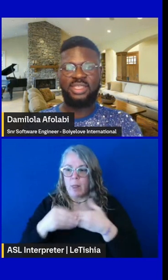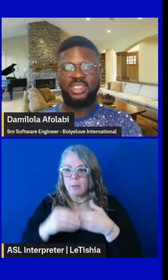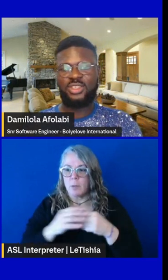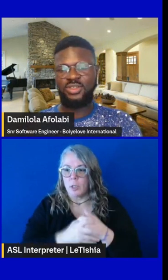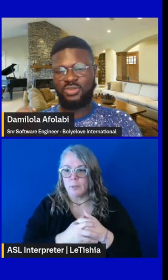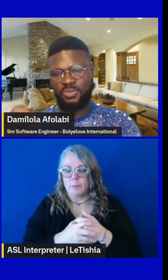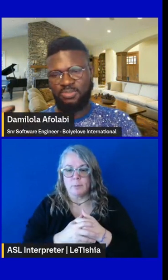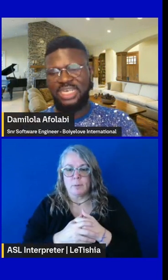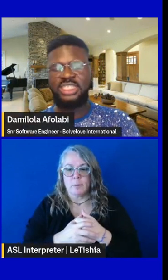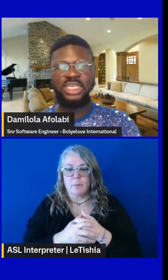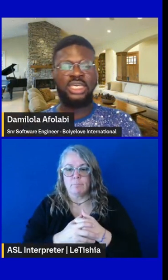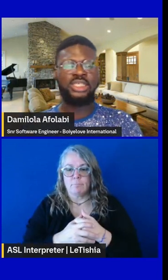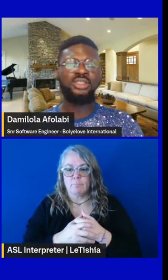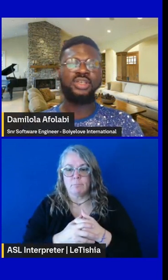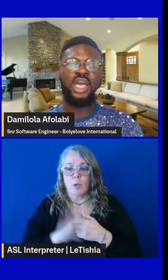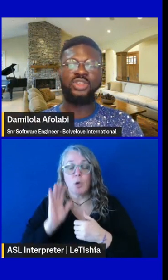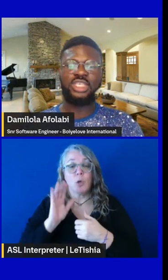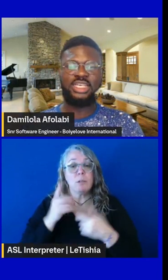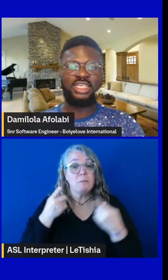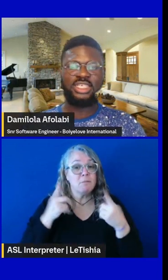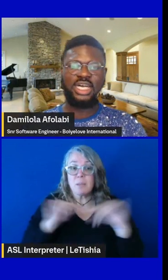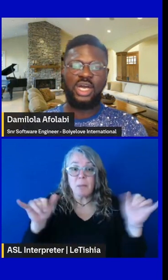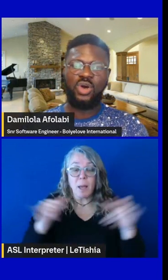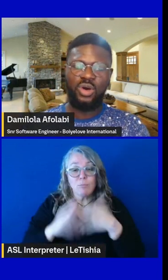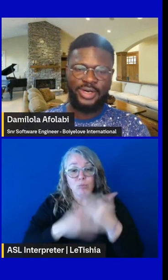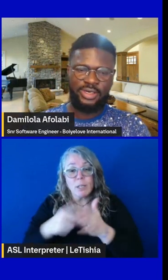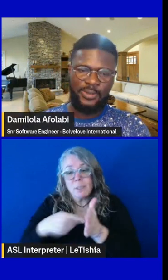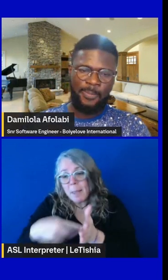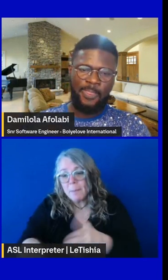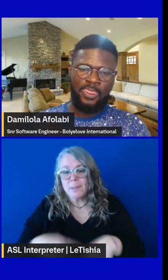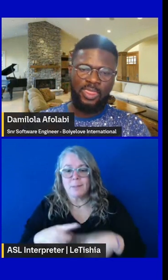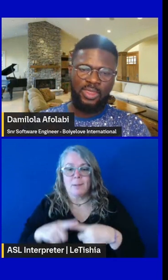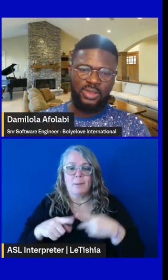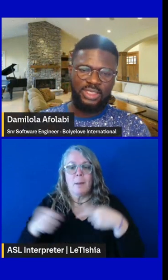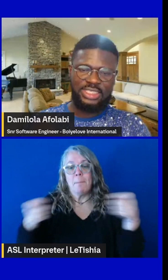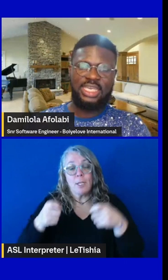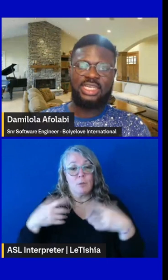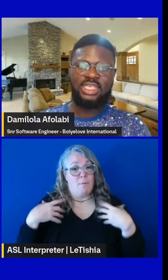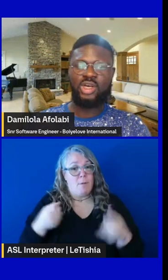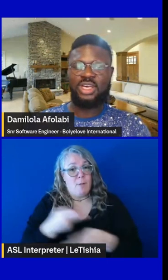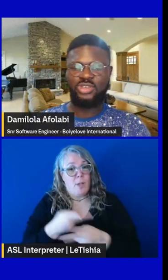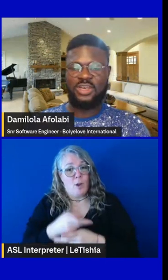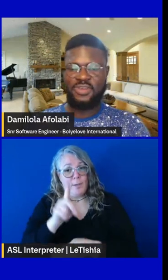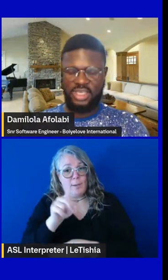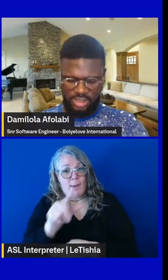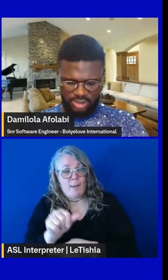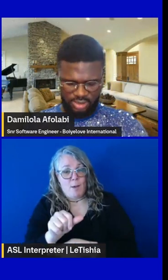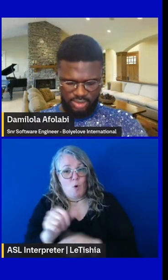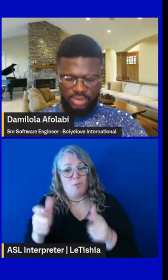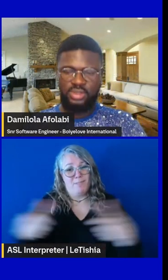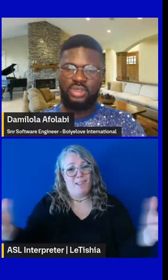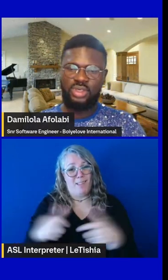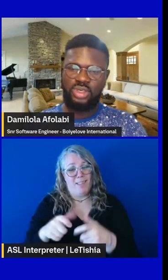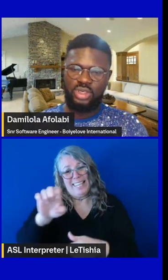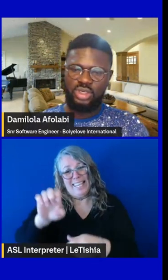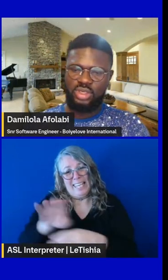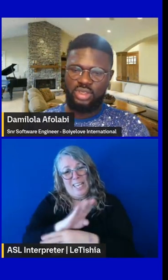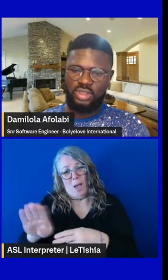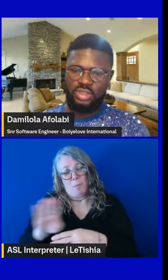processing payments, managing healthcare data, or scaling e-commerce traffic,